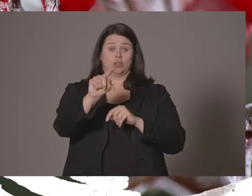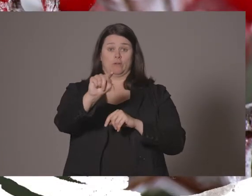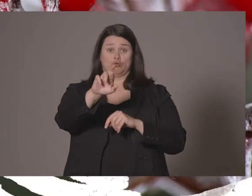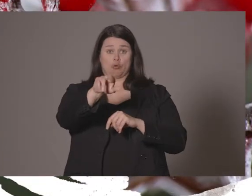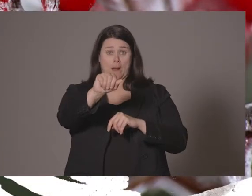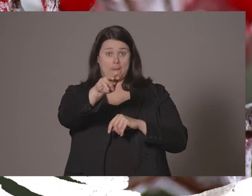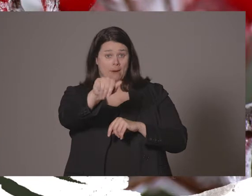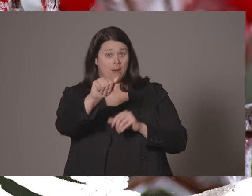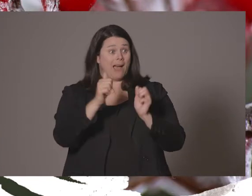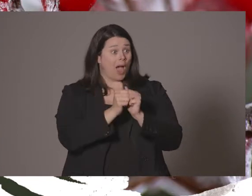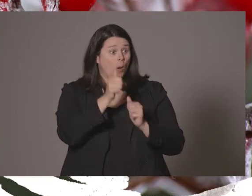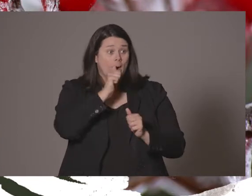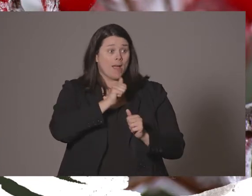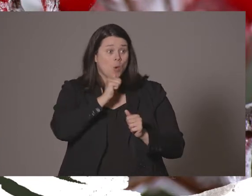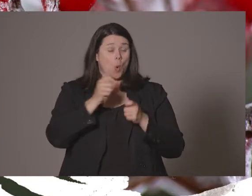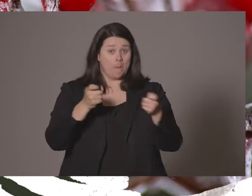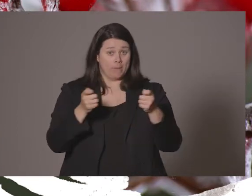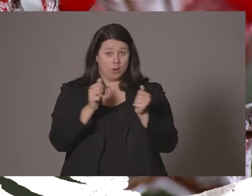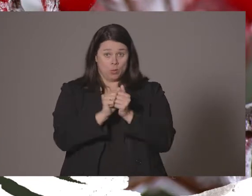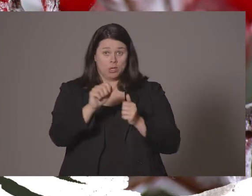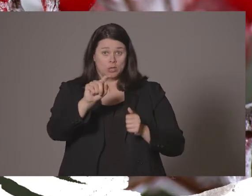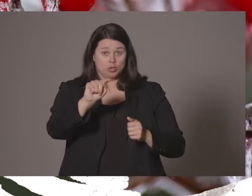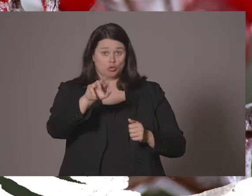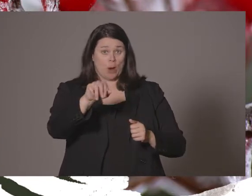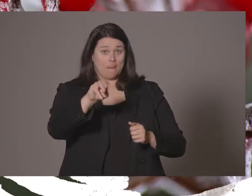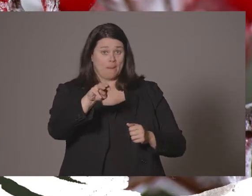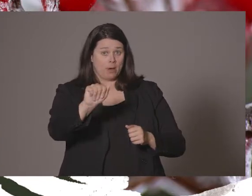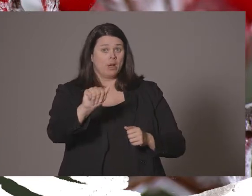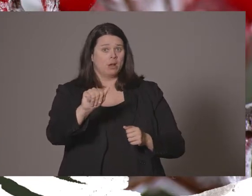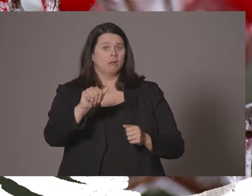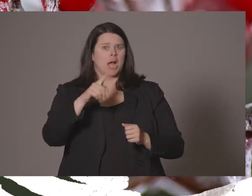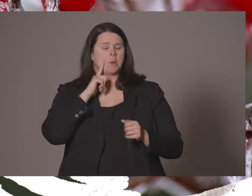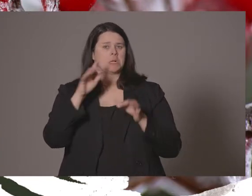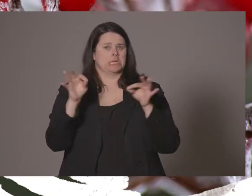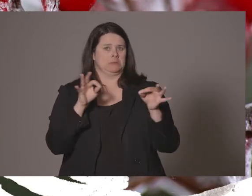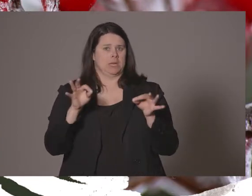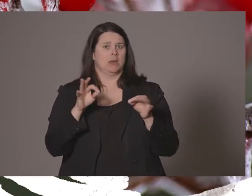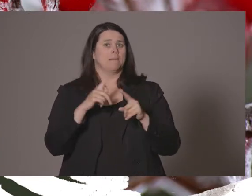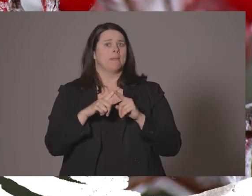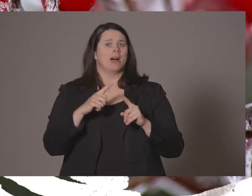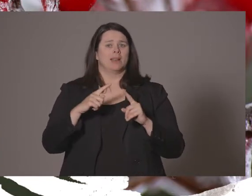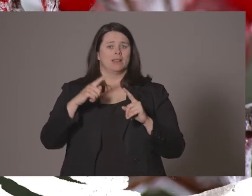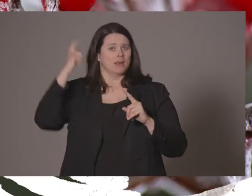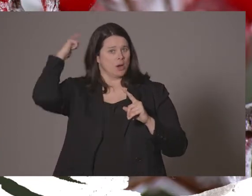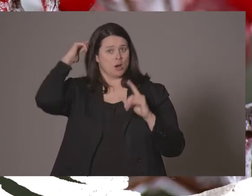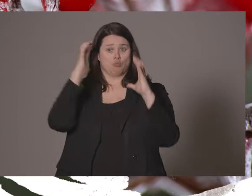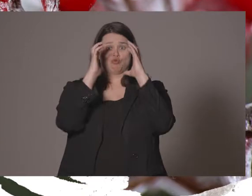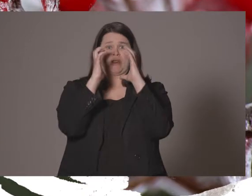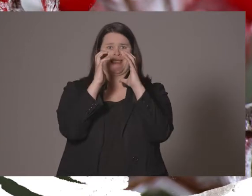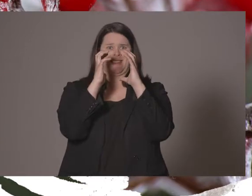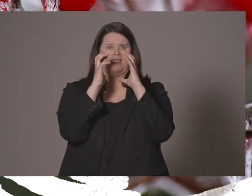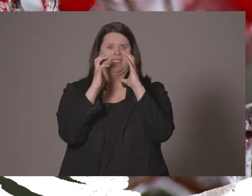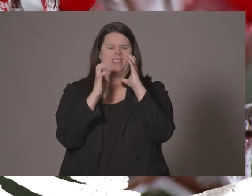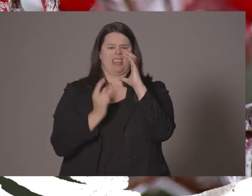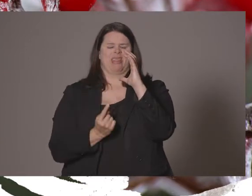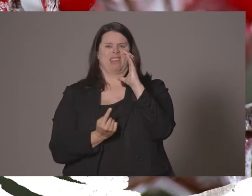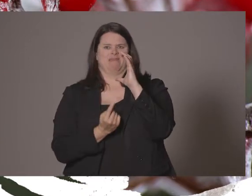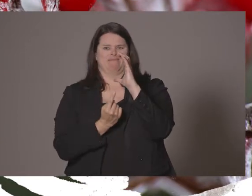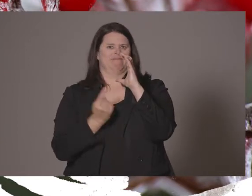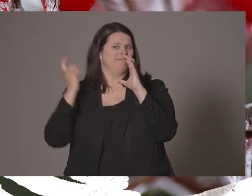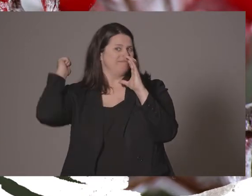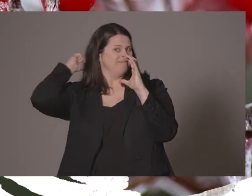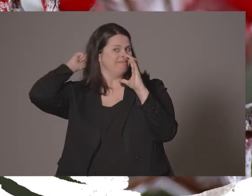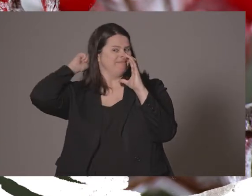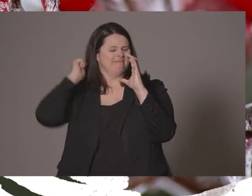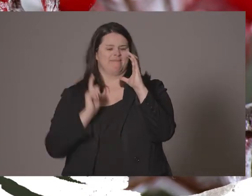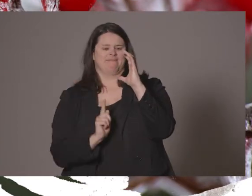trauma, I'm going to get into this a little bit more later, but our hindbrain, our survival brain, really